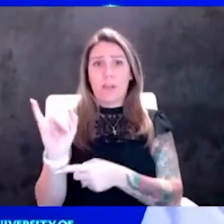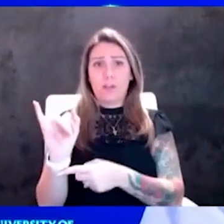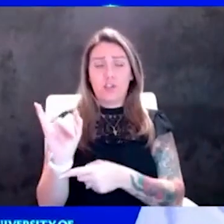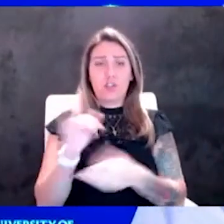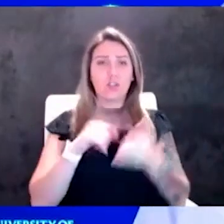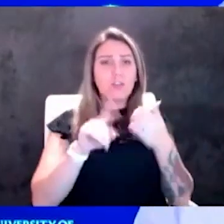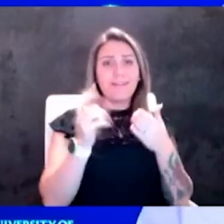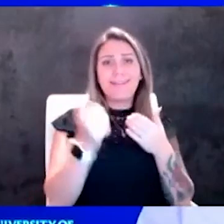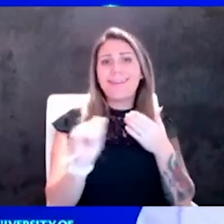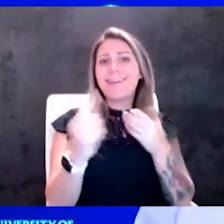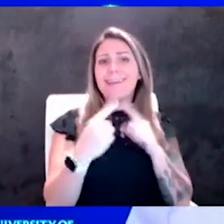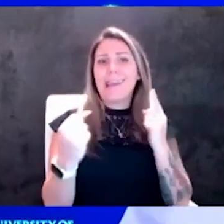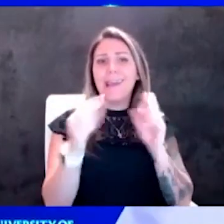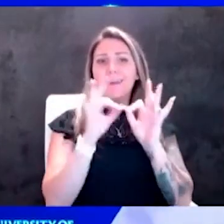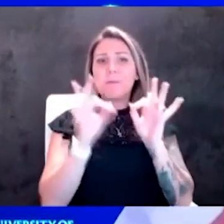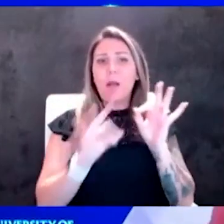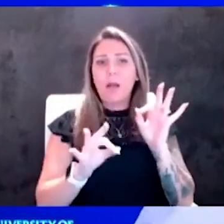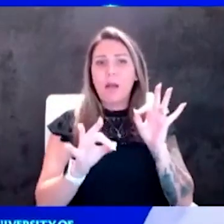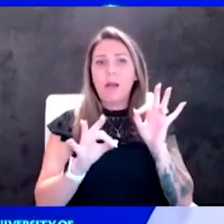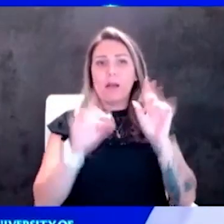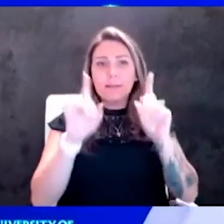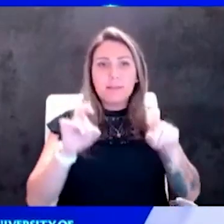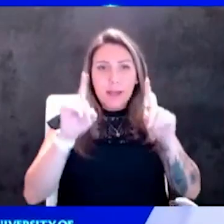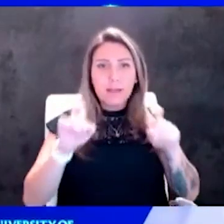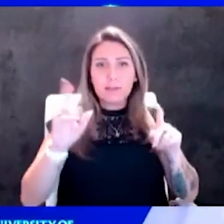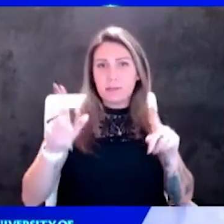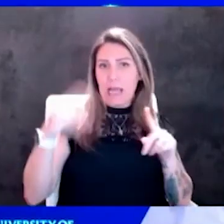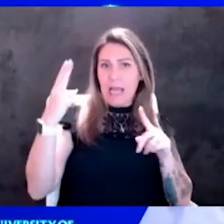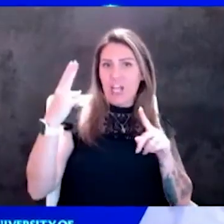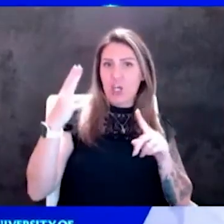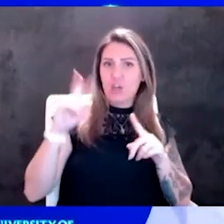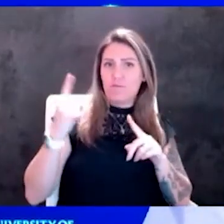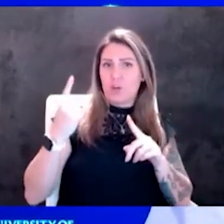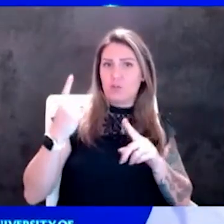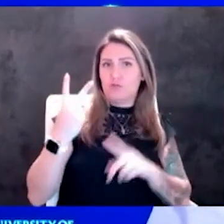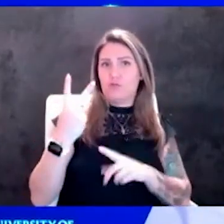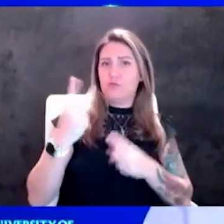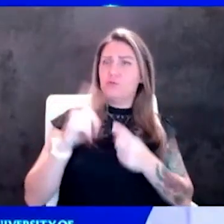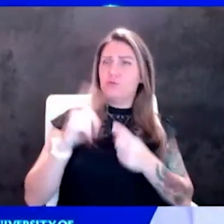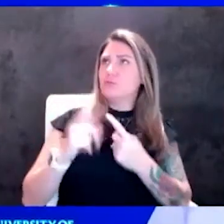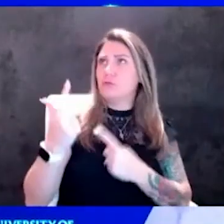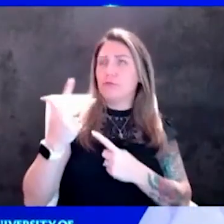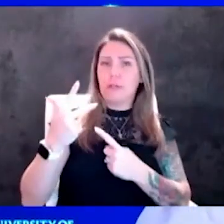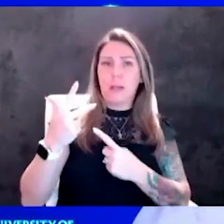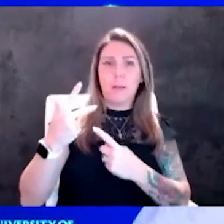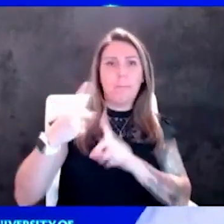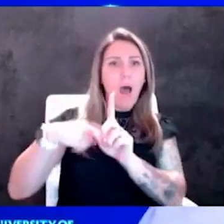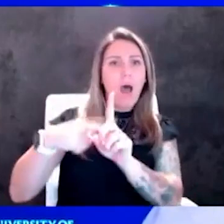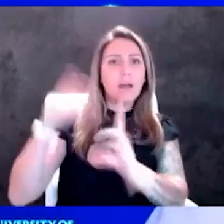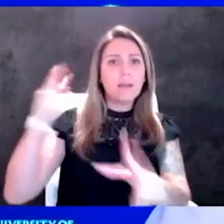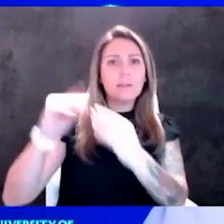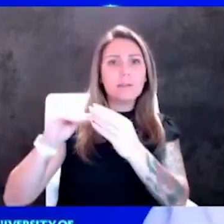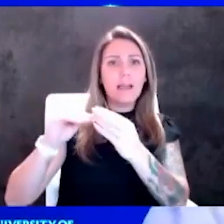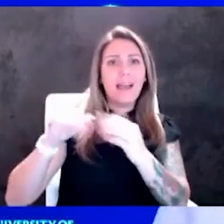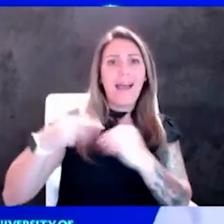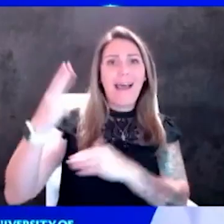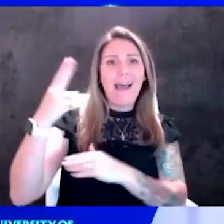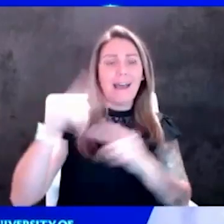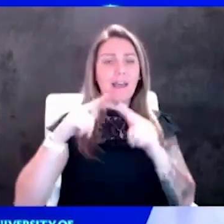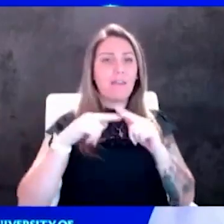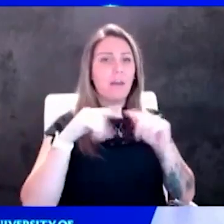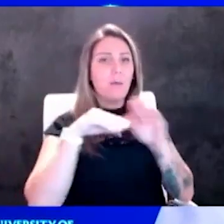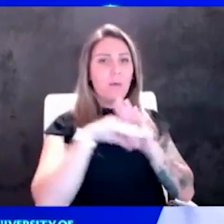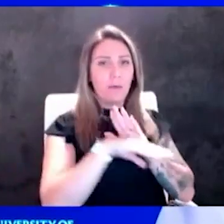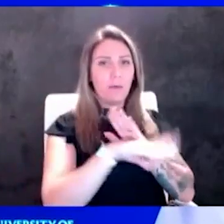antibody test, it is going to be higher in that first 2 or 3 months after a vaccination or infection, and then it is going to decrease anyways. But